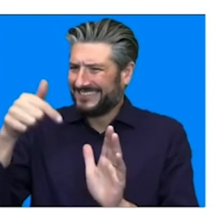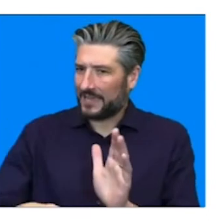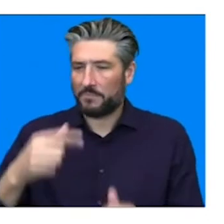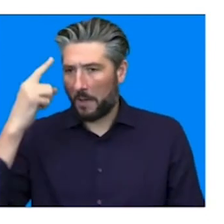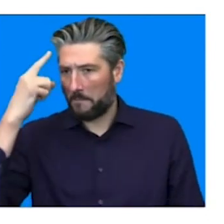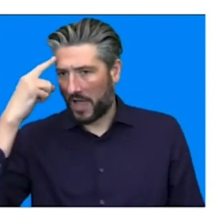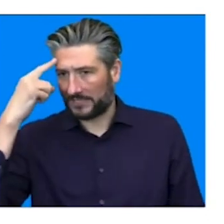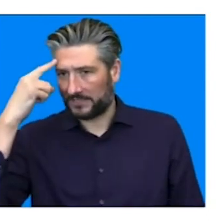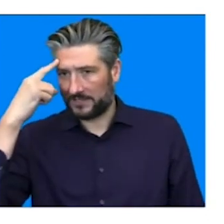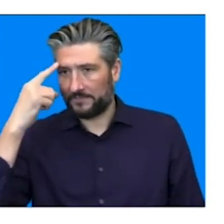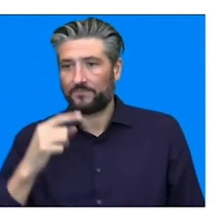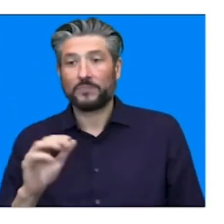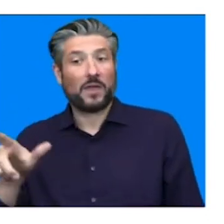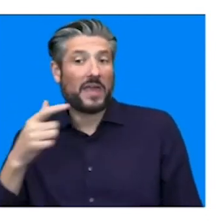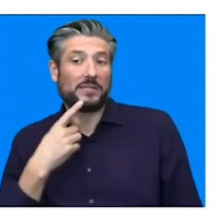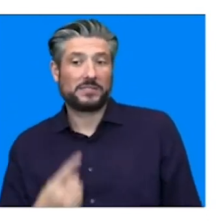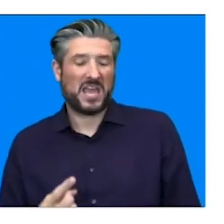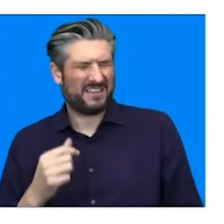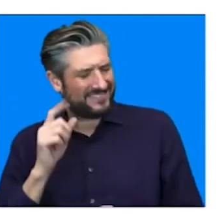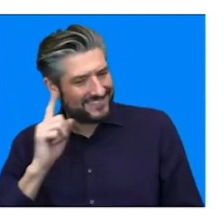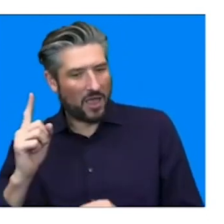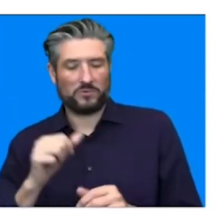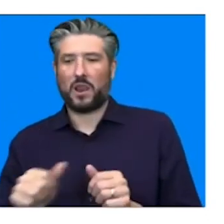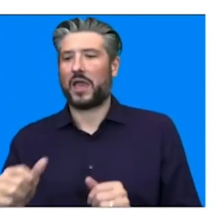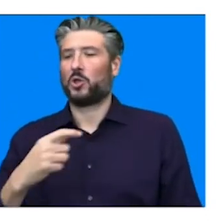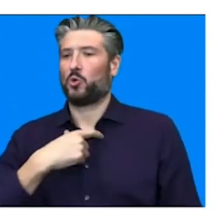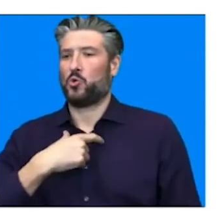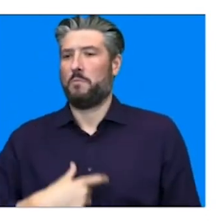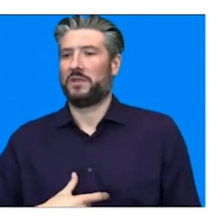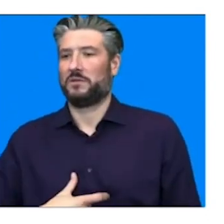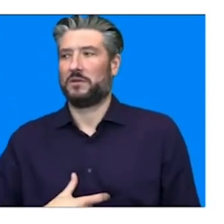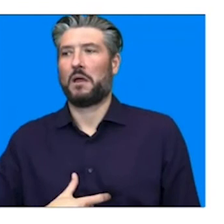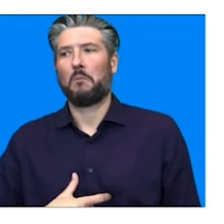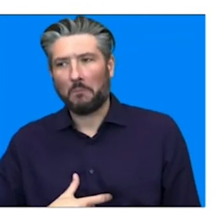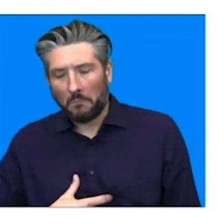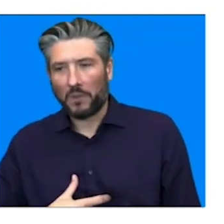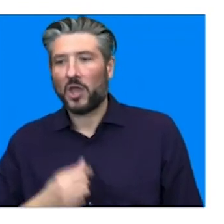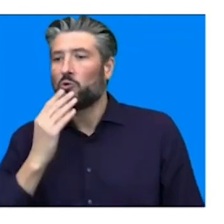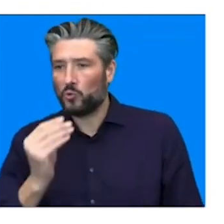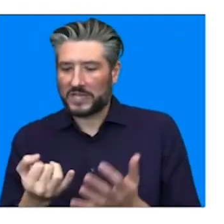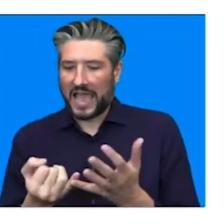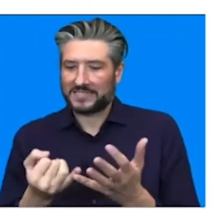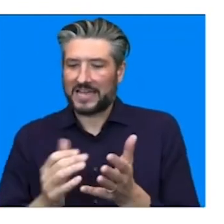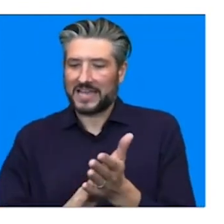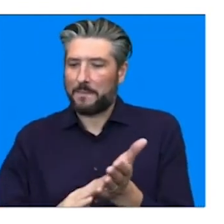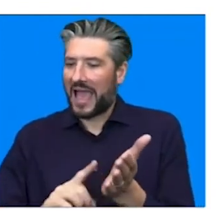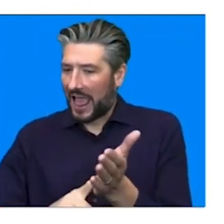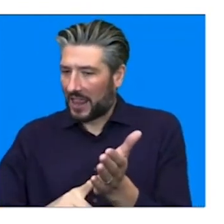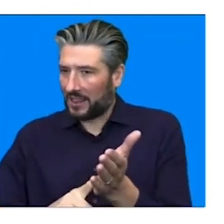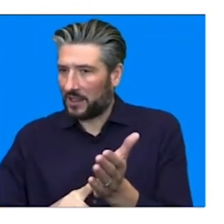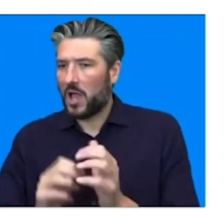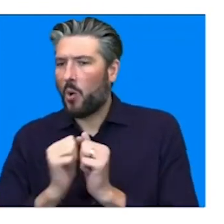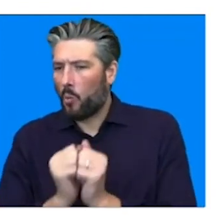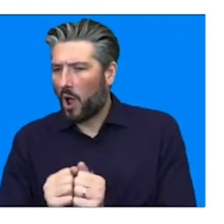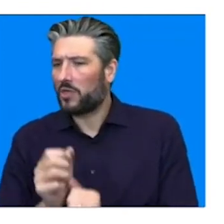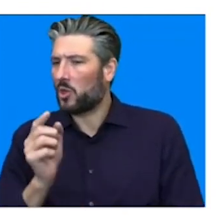most human-sounding voice, and it does implement SSML, so it's worth keeping abreast of developments